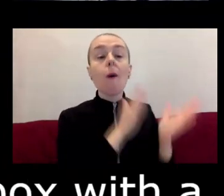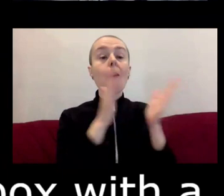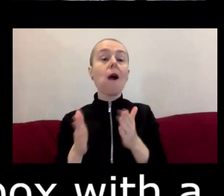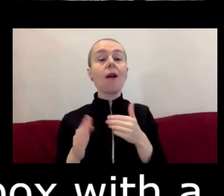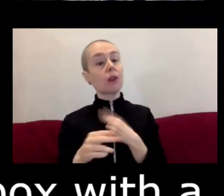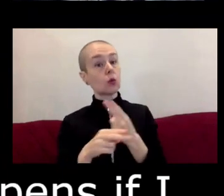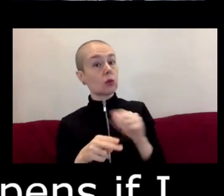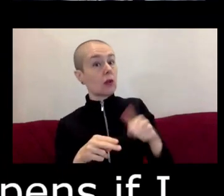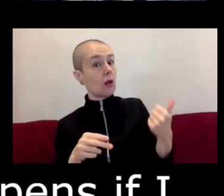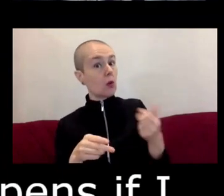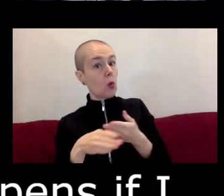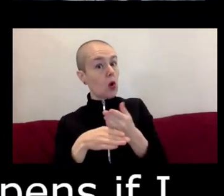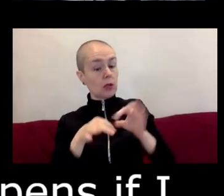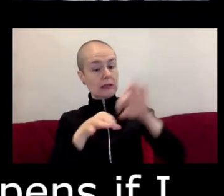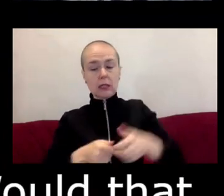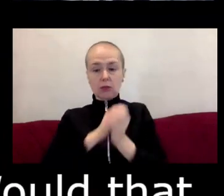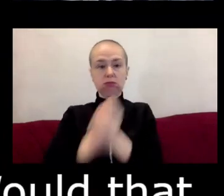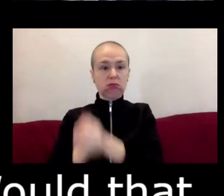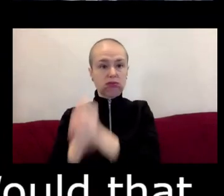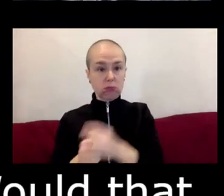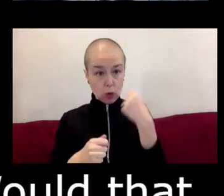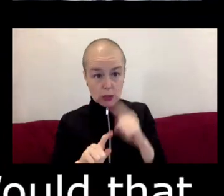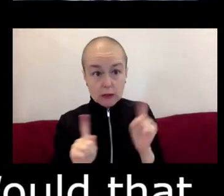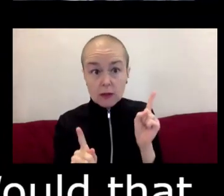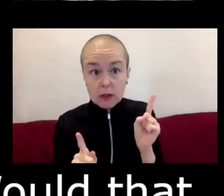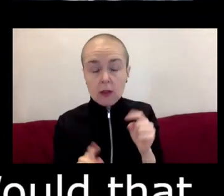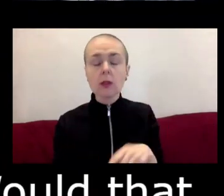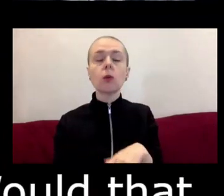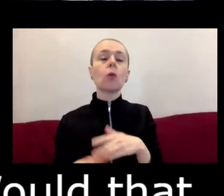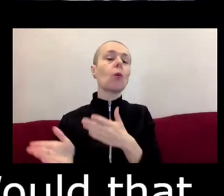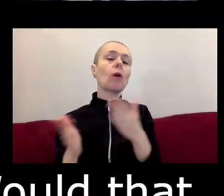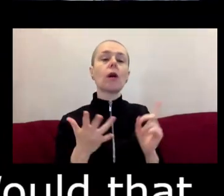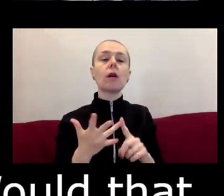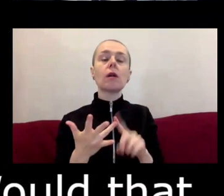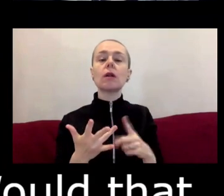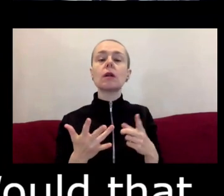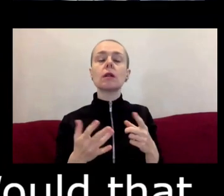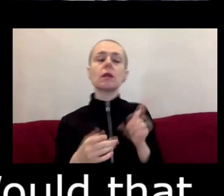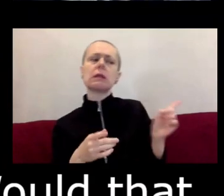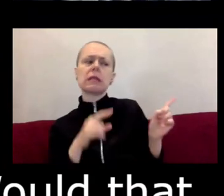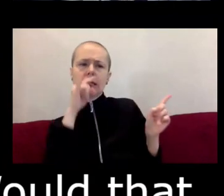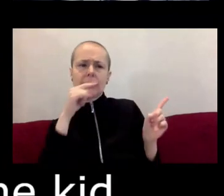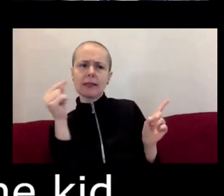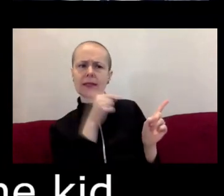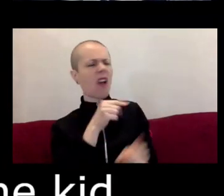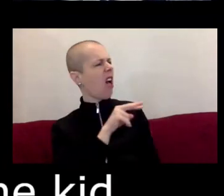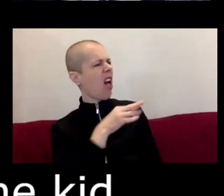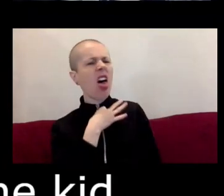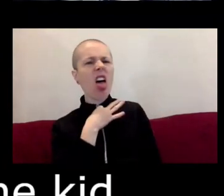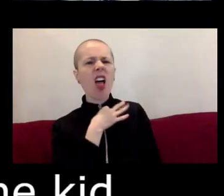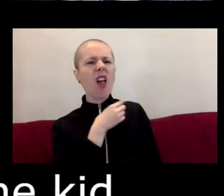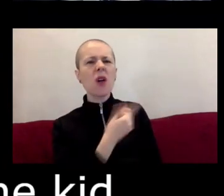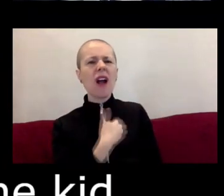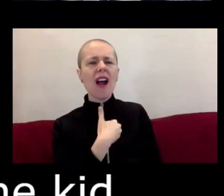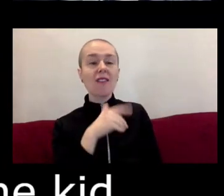stick? Would that make a difference? Or the kid next to me is using a very